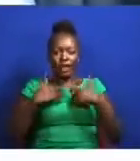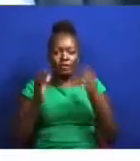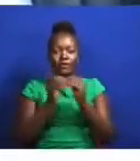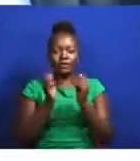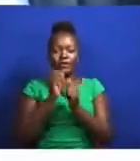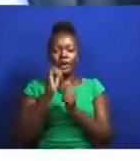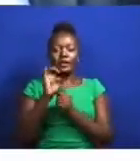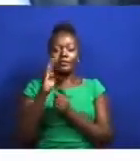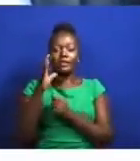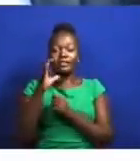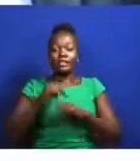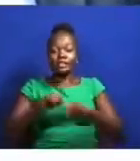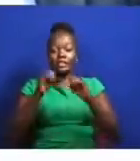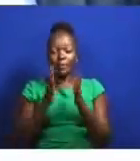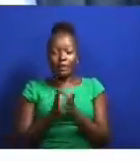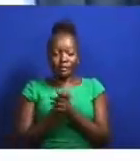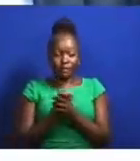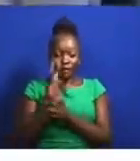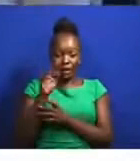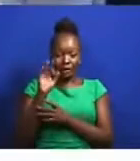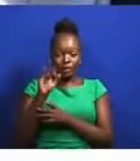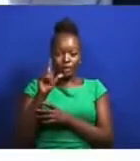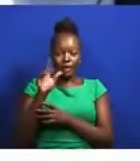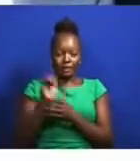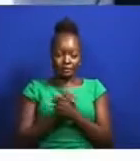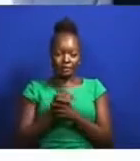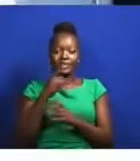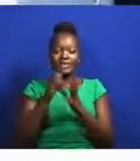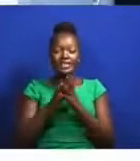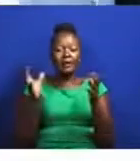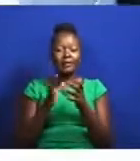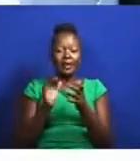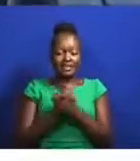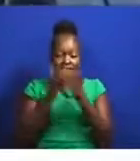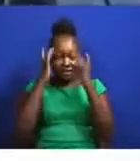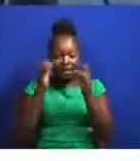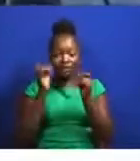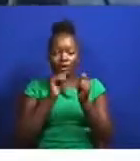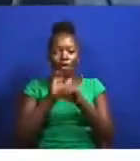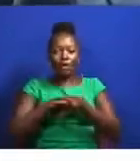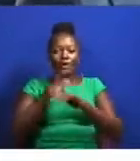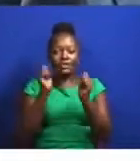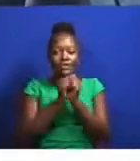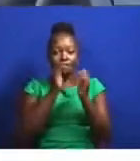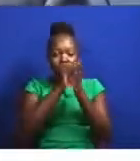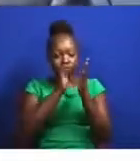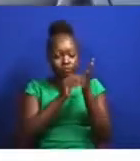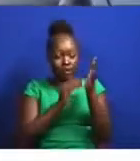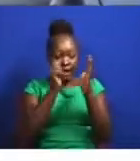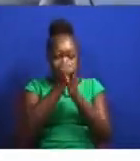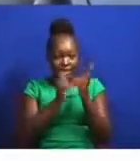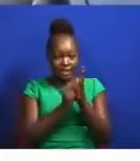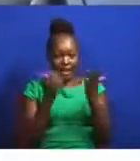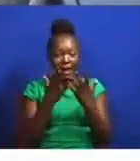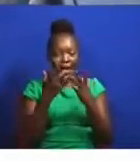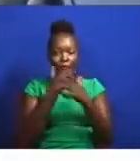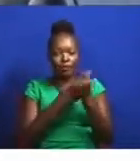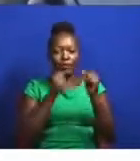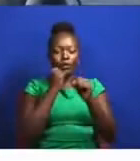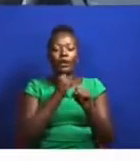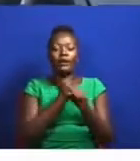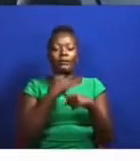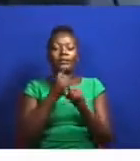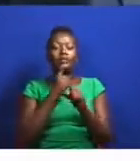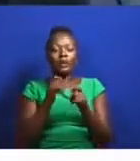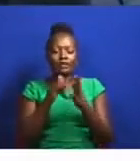the IEBC chairman Wafula Chebukati. The parties have settled on a 10-point agenda that both will work on to